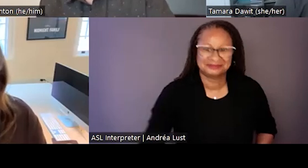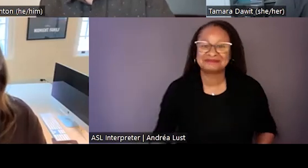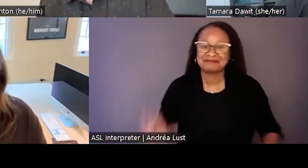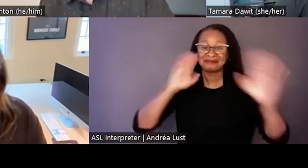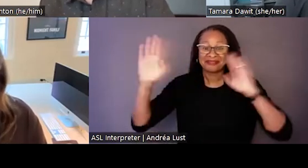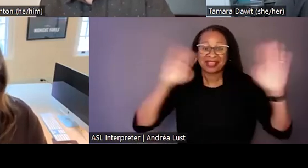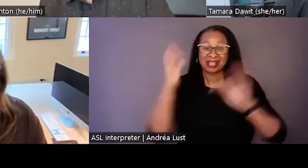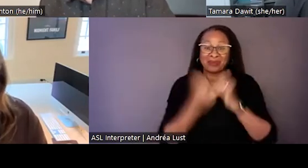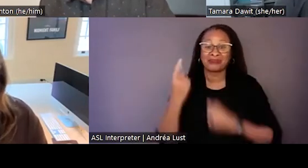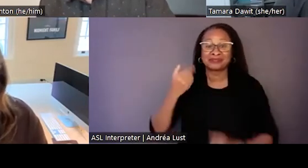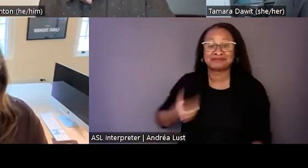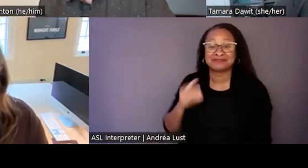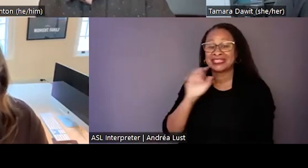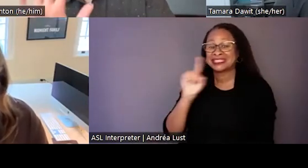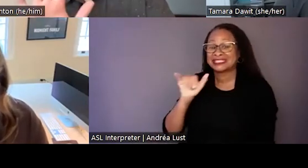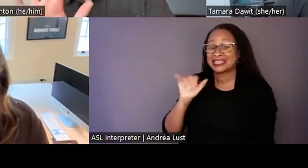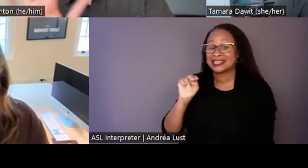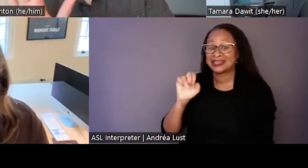Hello, everyone. I'm Zeynep.